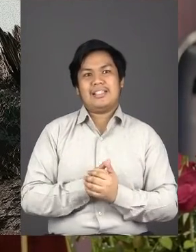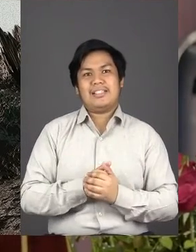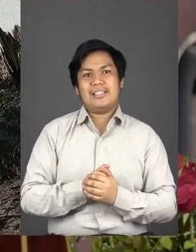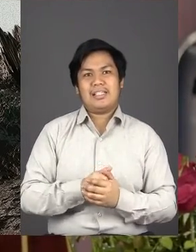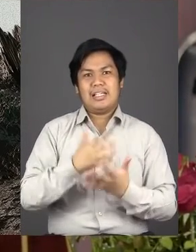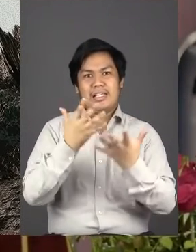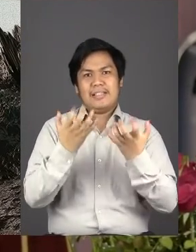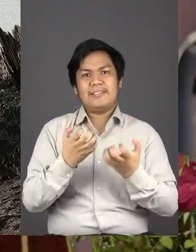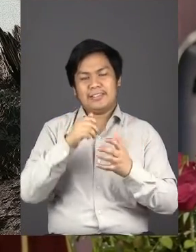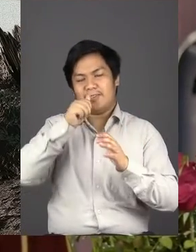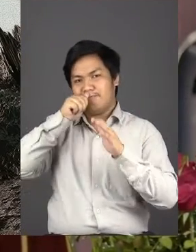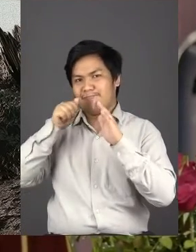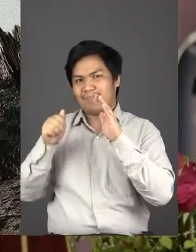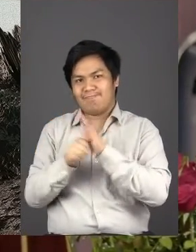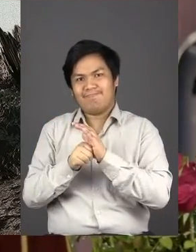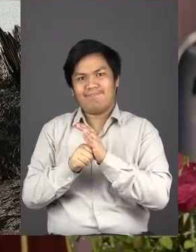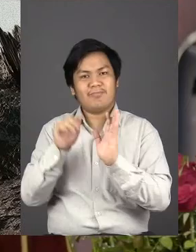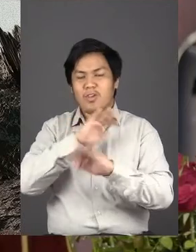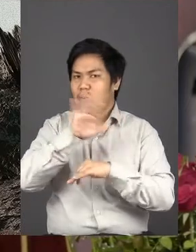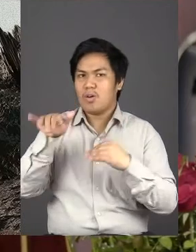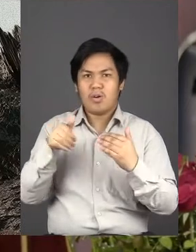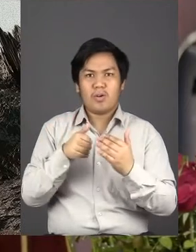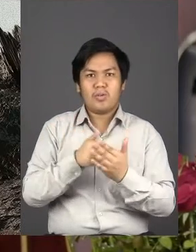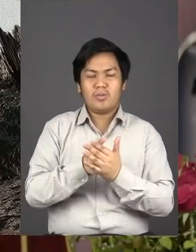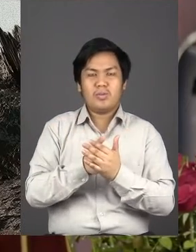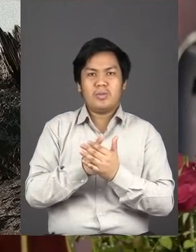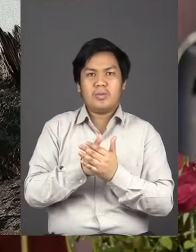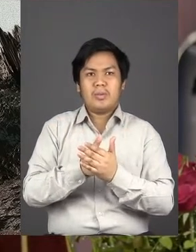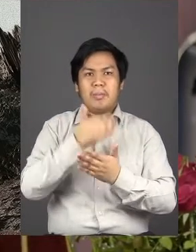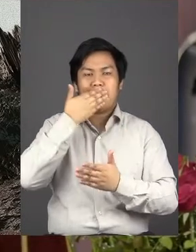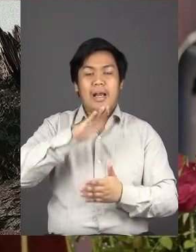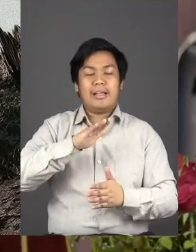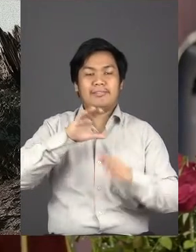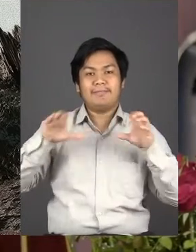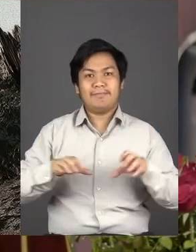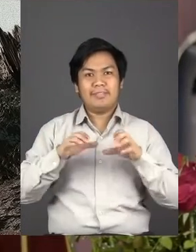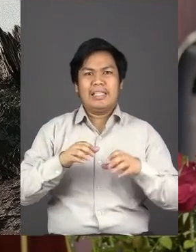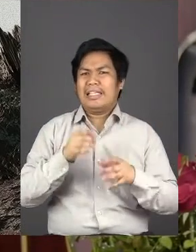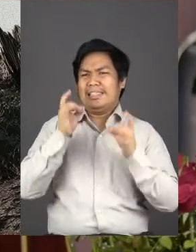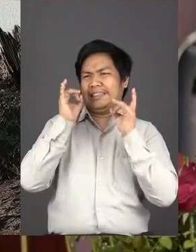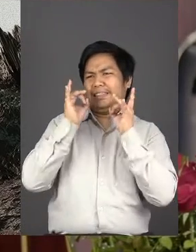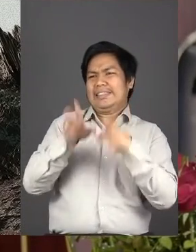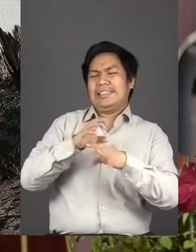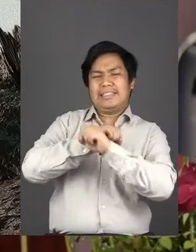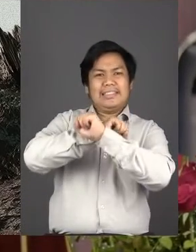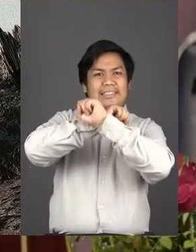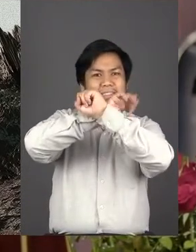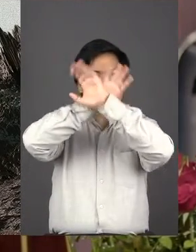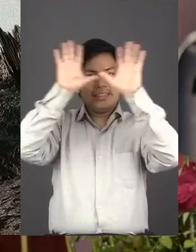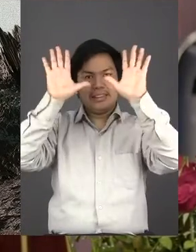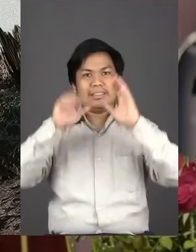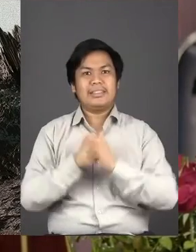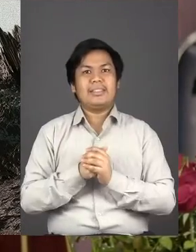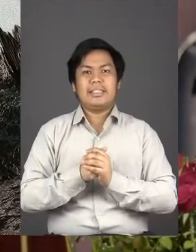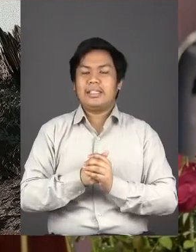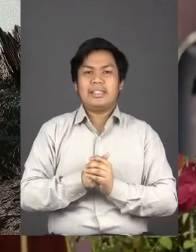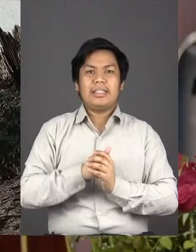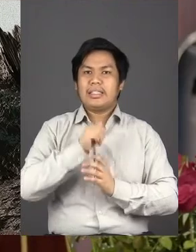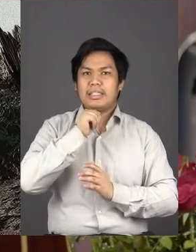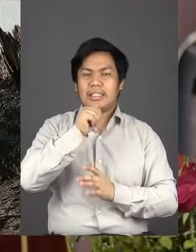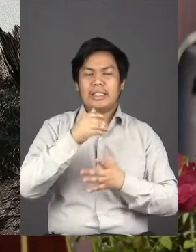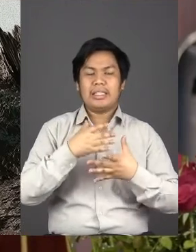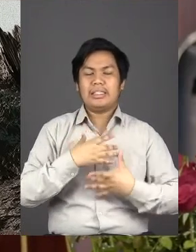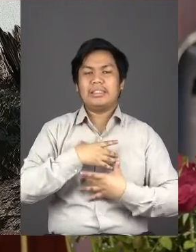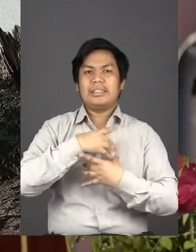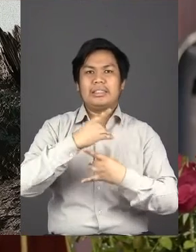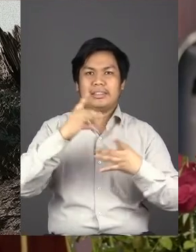itago. For everyone who does wicked things hates the light. Totoo po yun. And does not come to the light